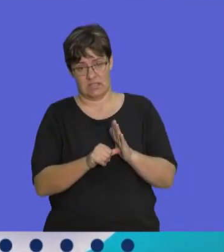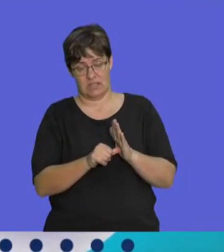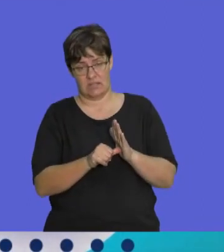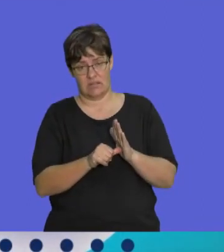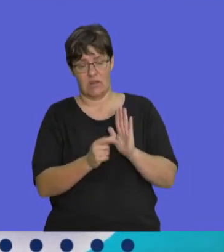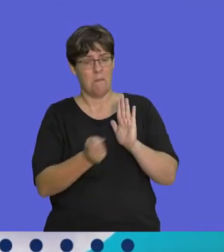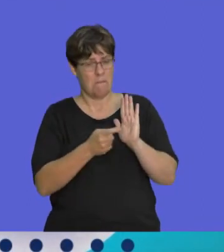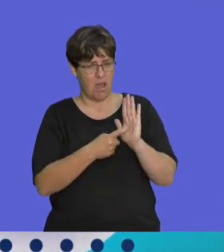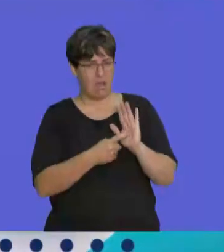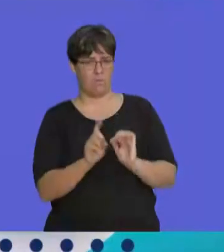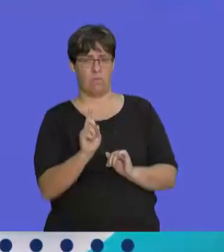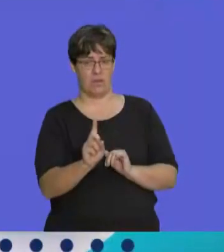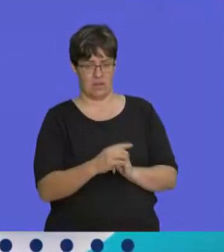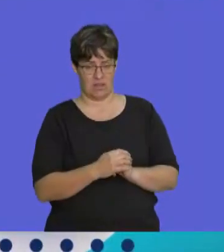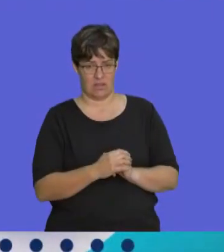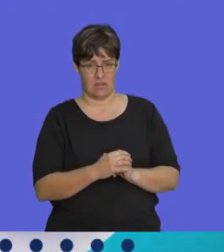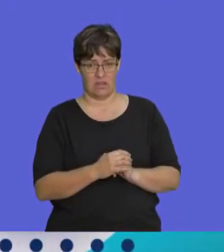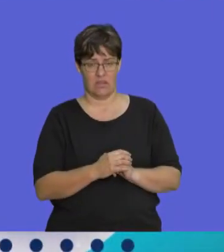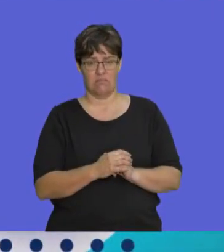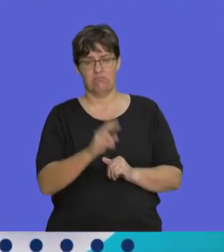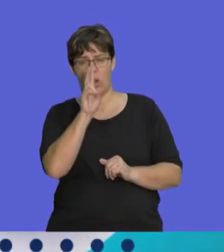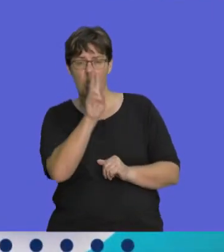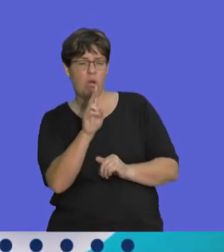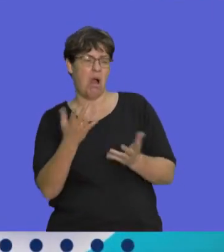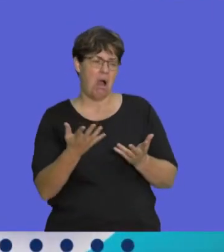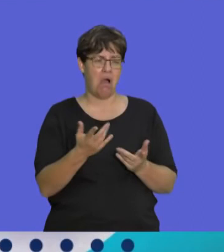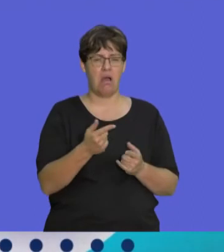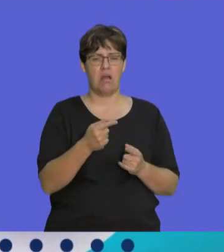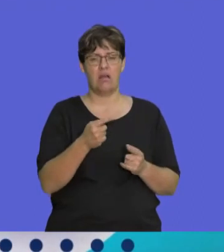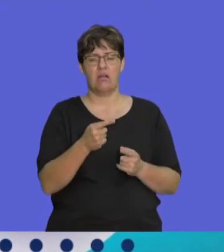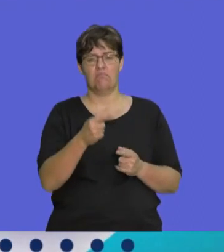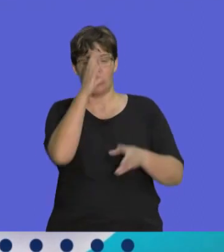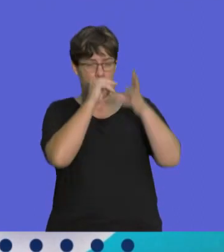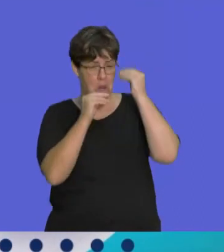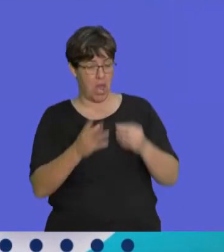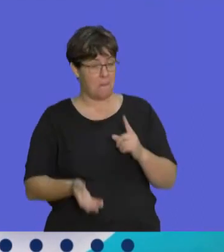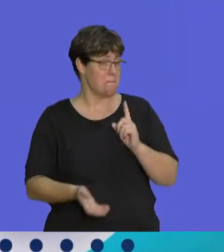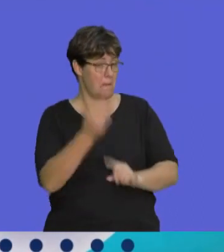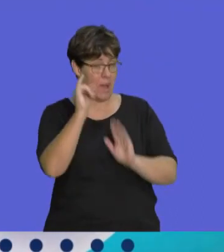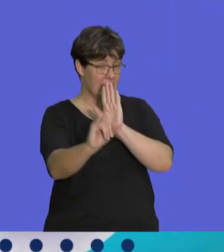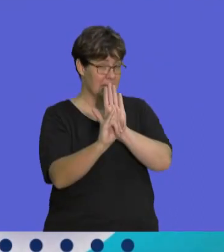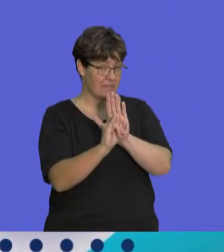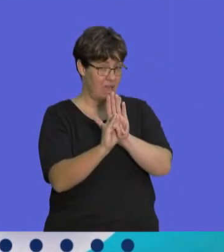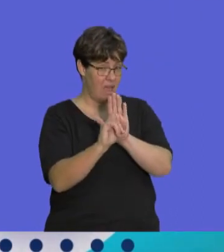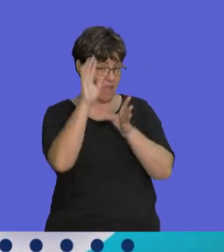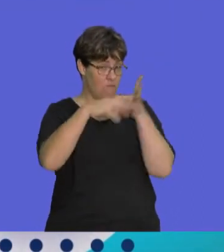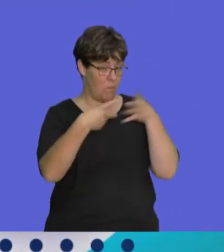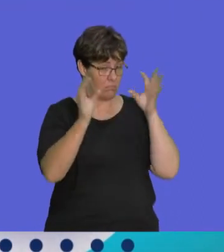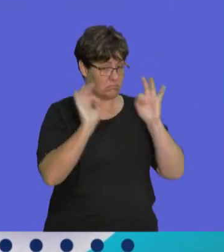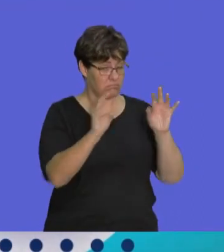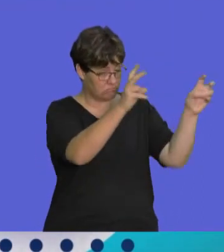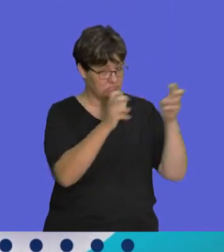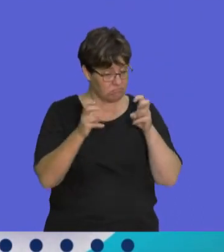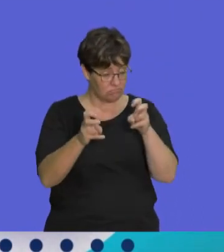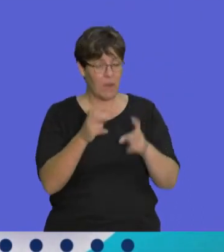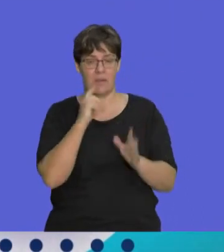worth 1 mark. So if we were to look at your work and say, okay, did the learner manage to identify the correct formula? Then